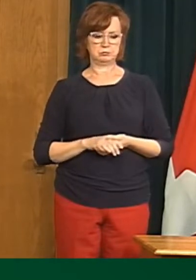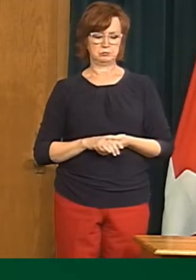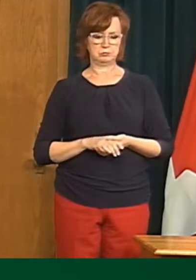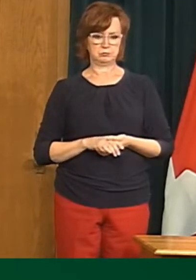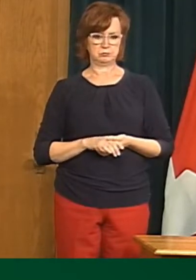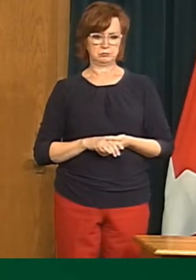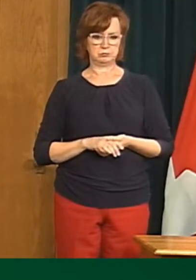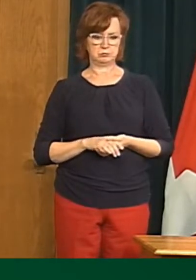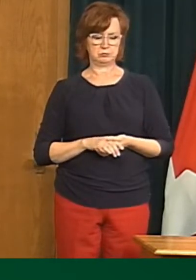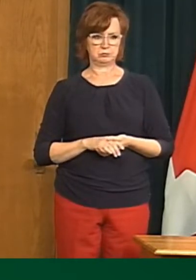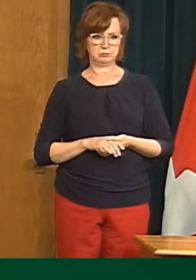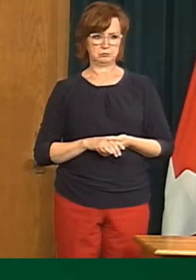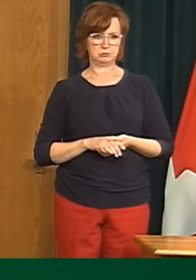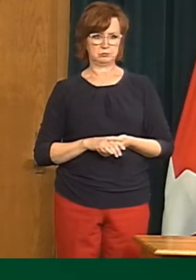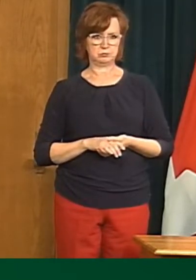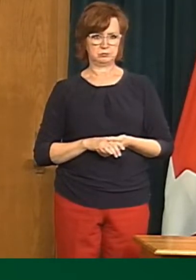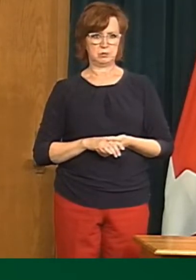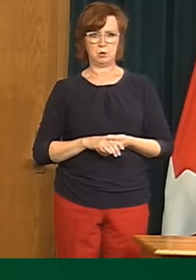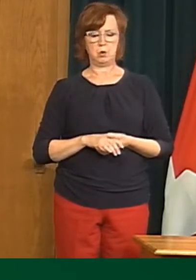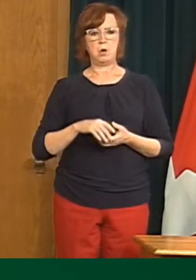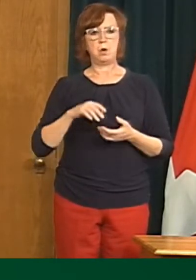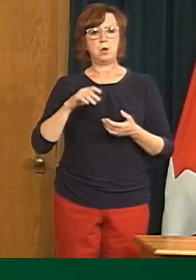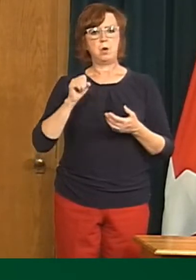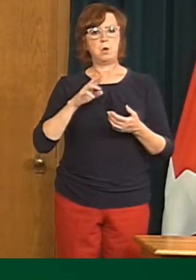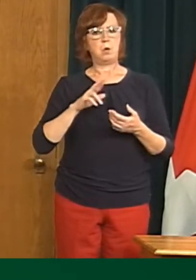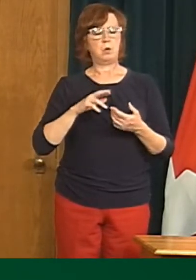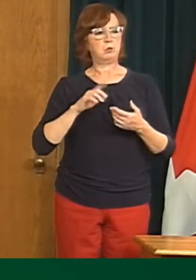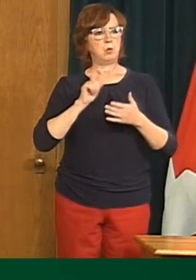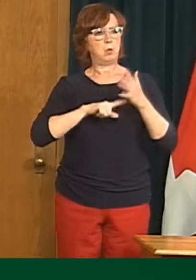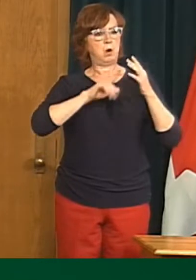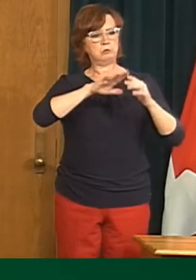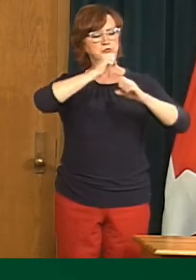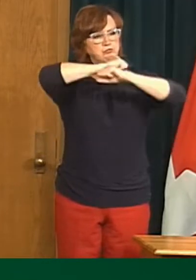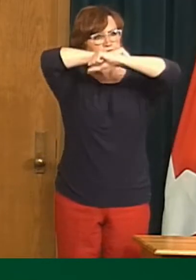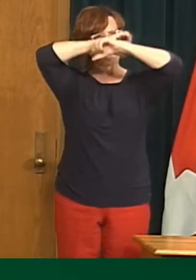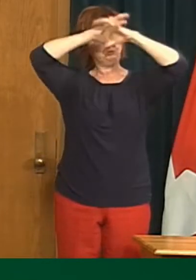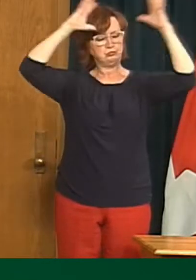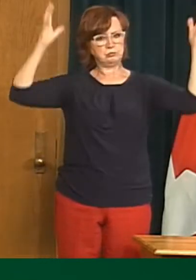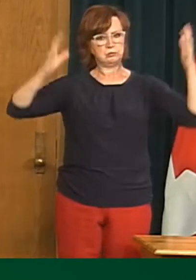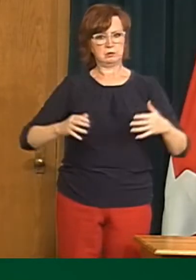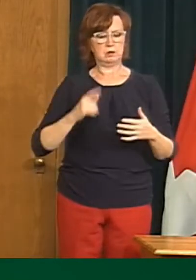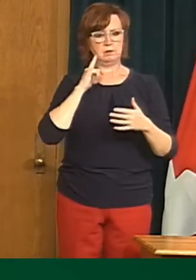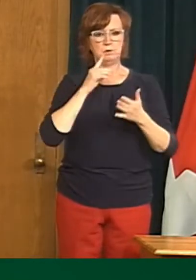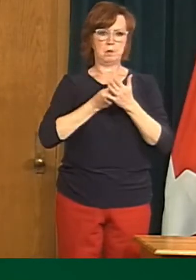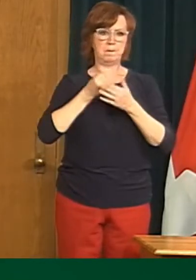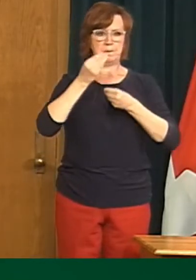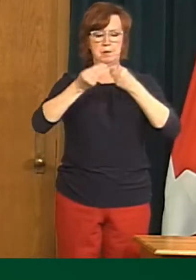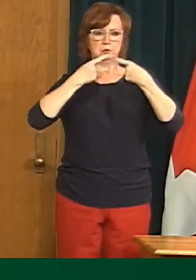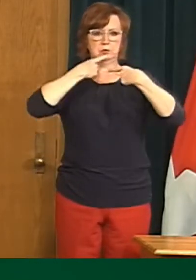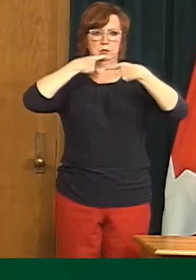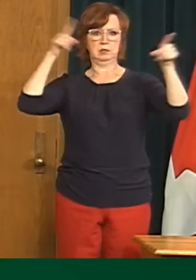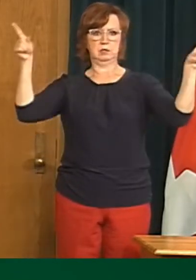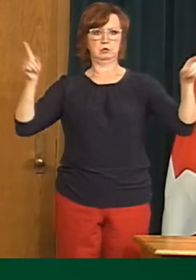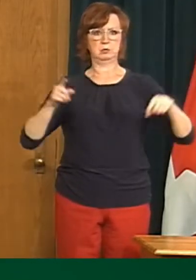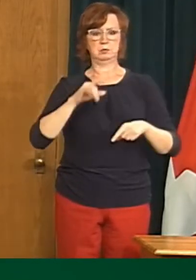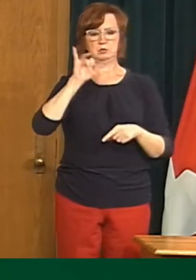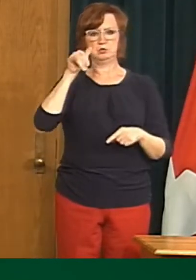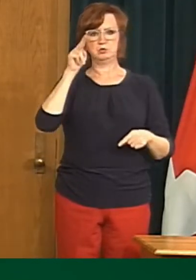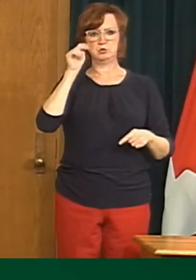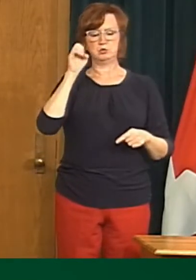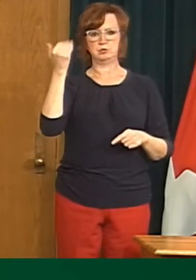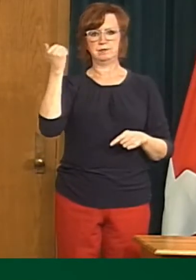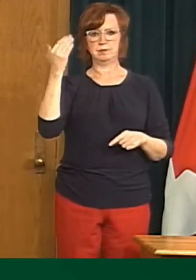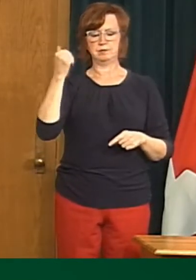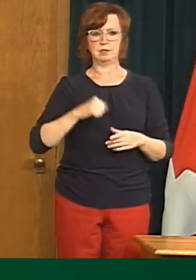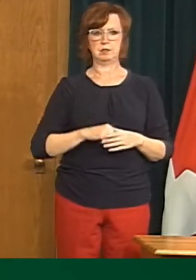in your department or than otherwise. How do you envision this to look once we return to the House? Well, I think